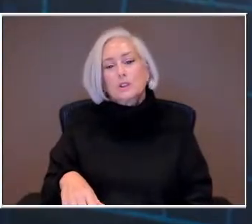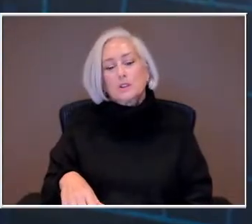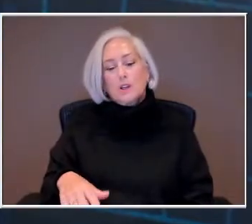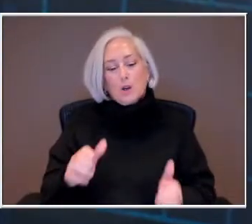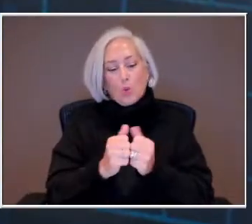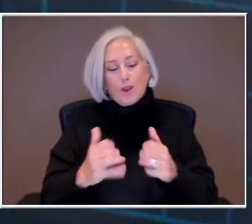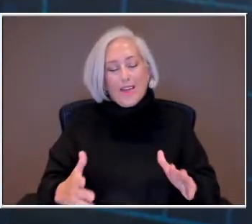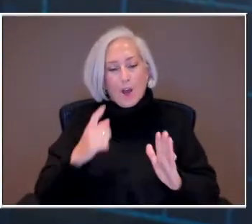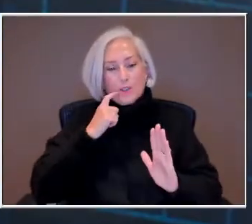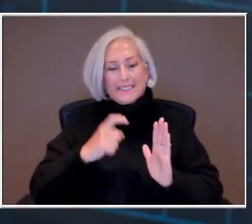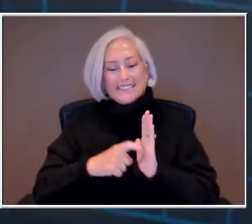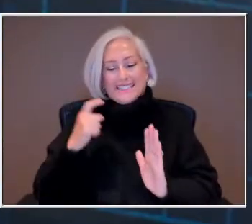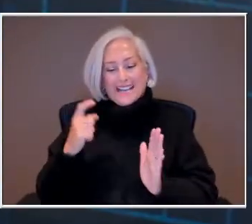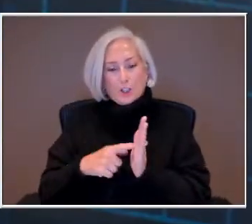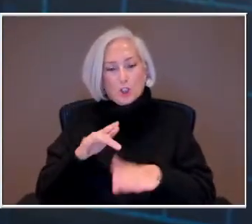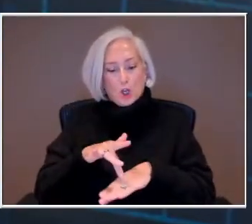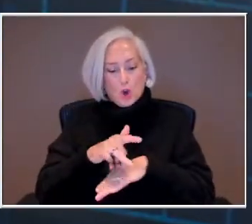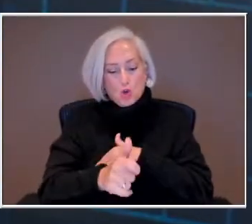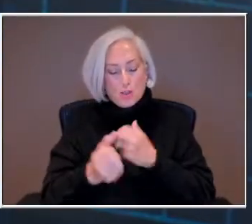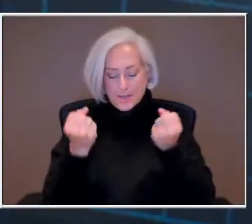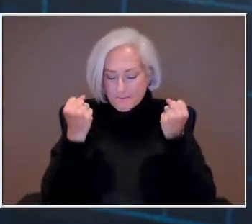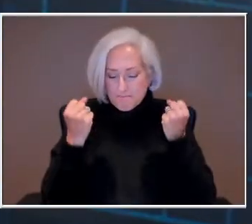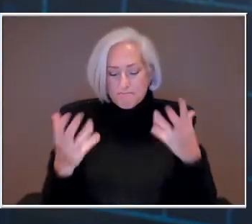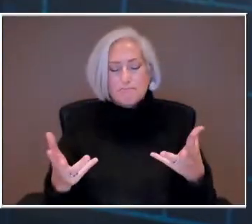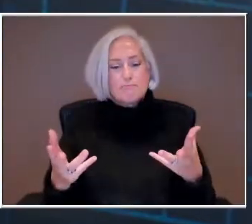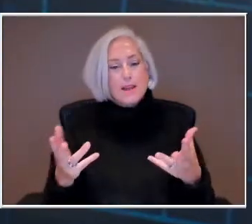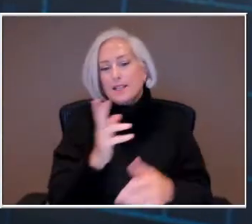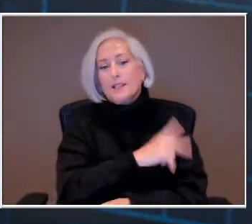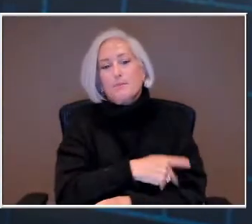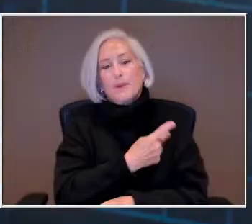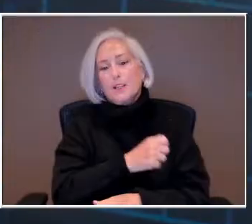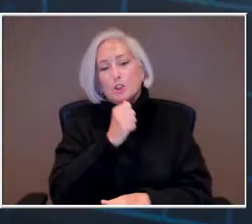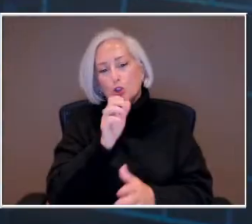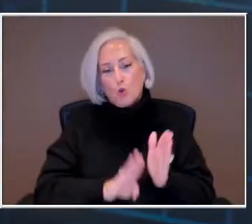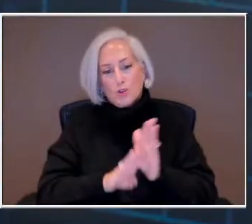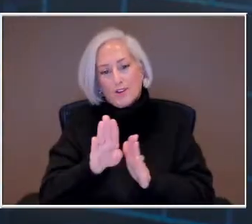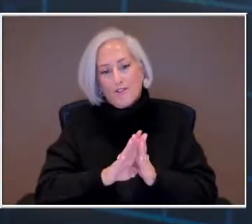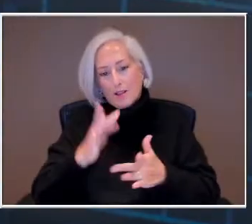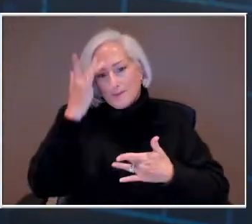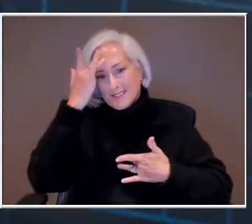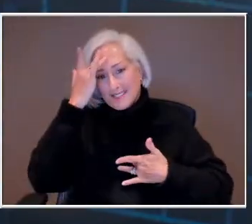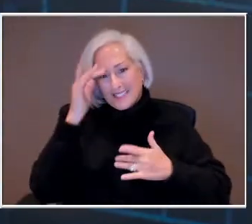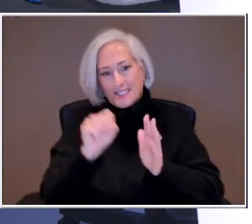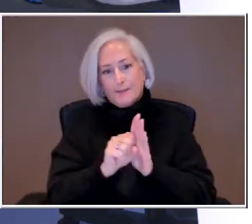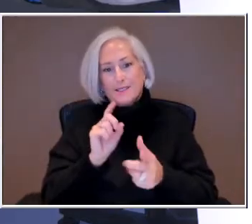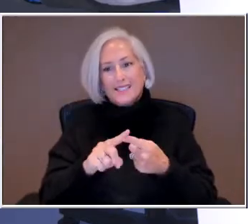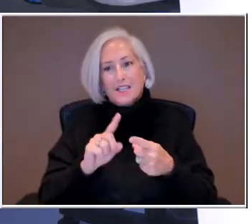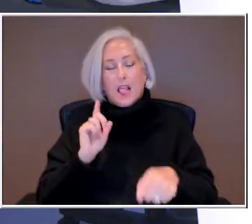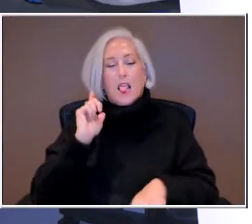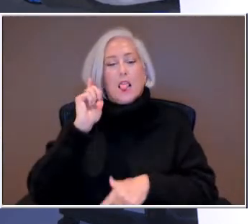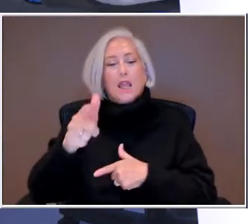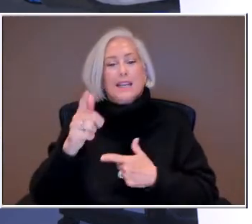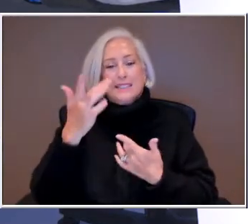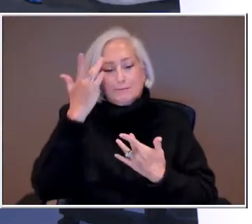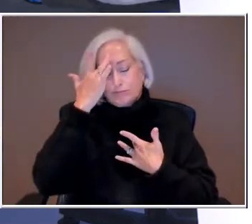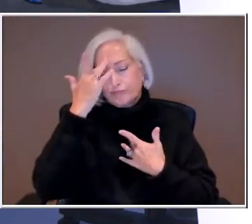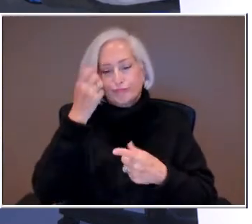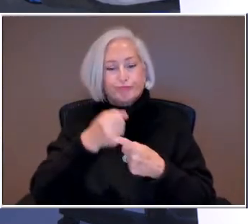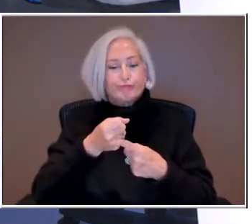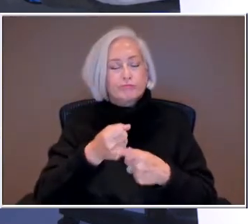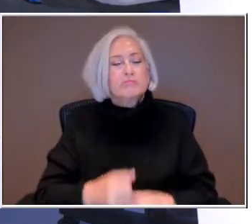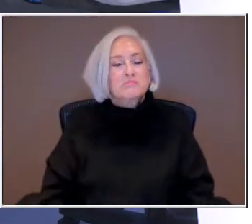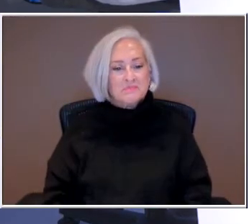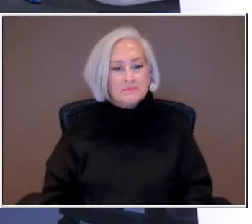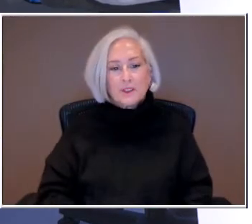early detection, a lot of these patients don't develop symptoms until the disease is already very late. And through Jenny's advocacy, she says she's finding